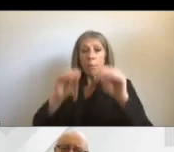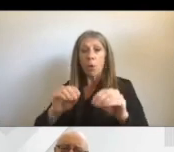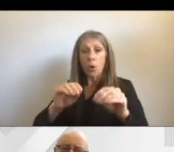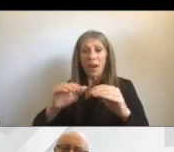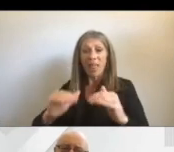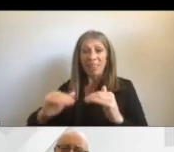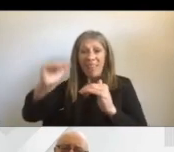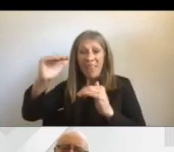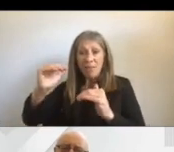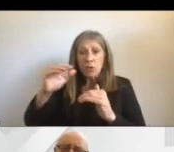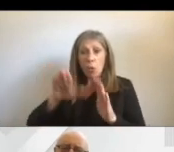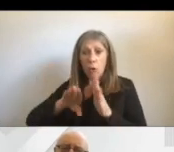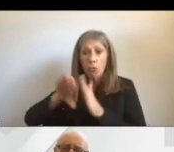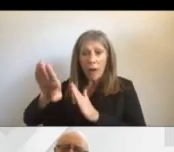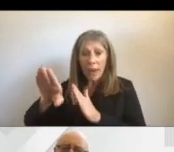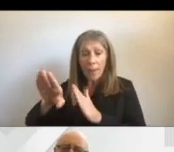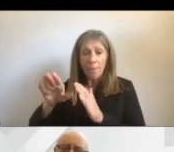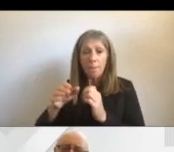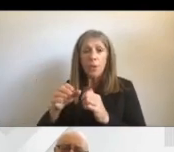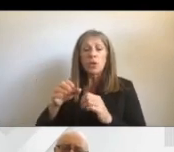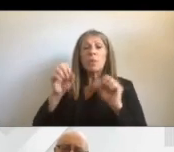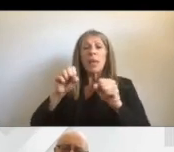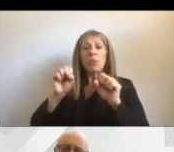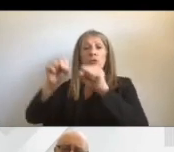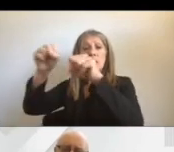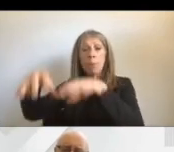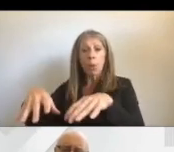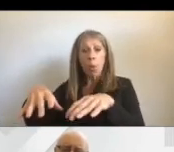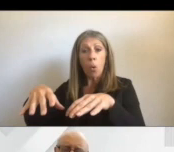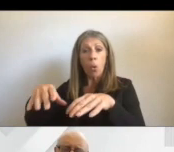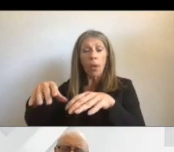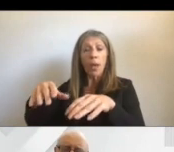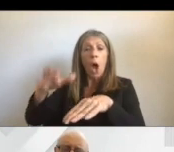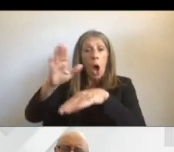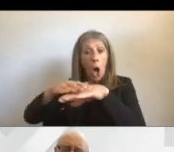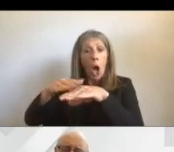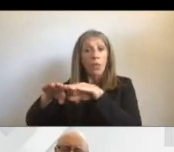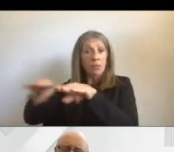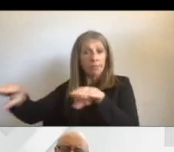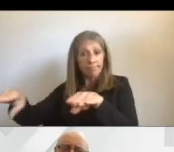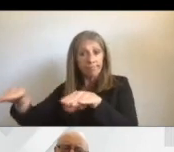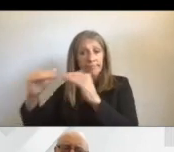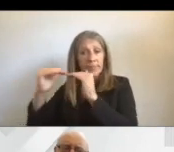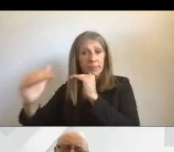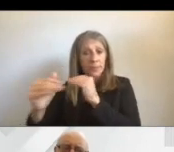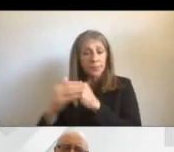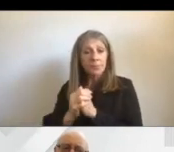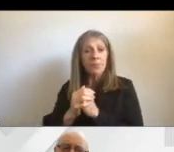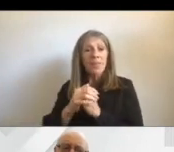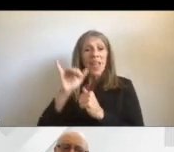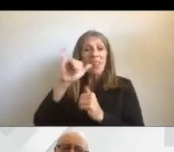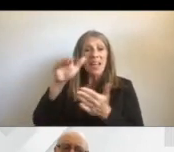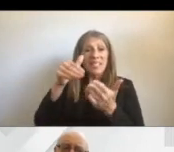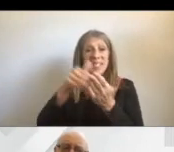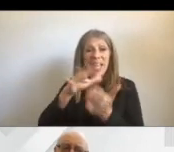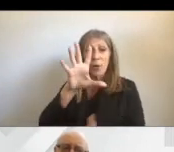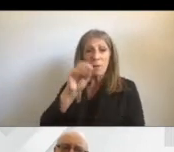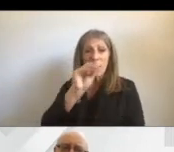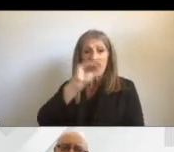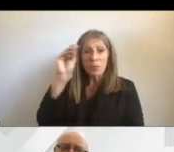that are 96 inches wide minimum and extend the full length of the parking space. One access aisle